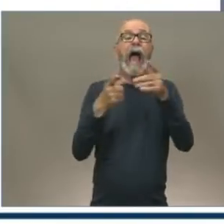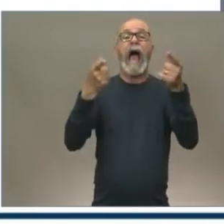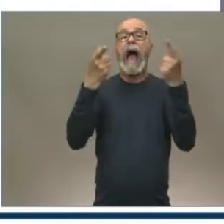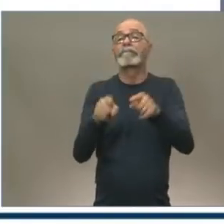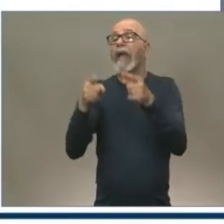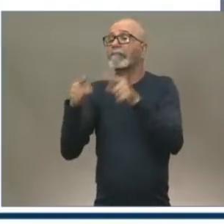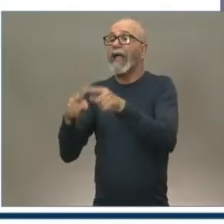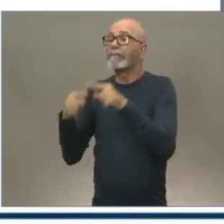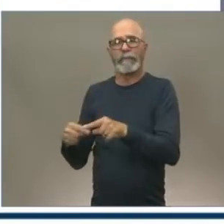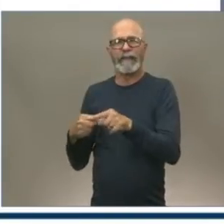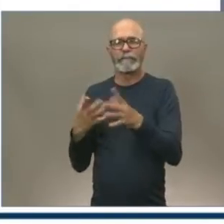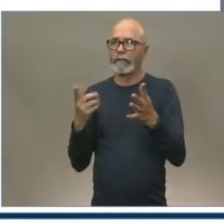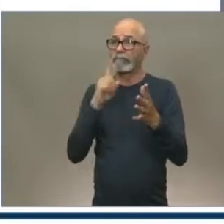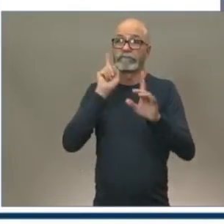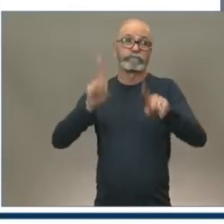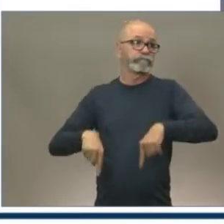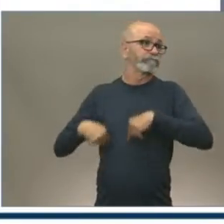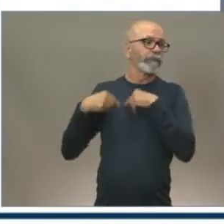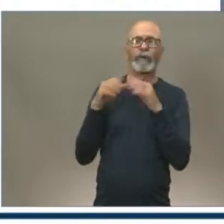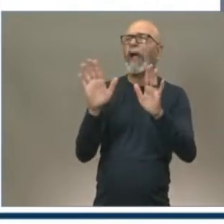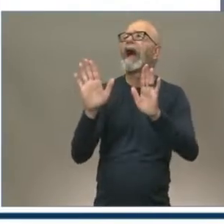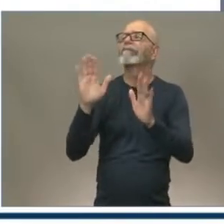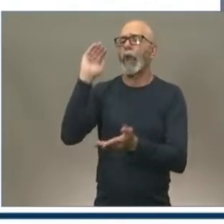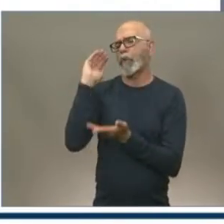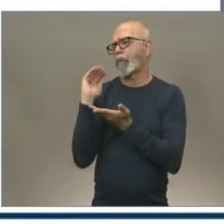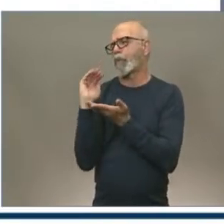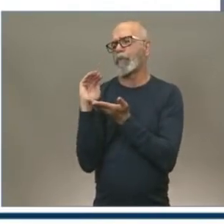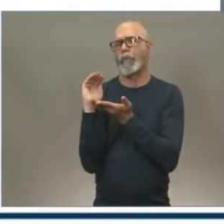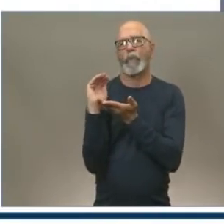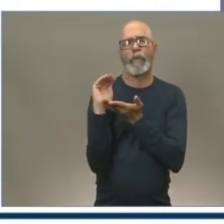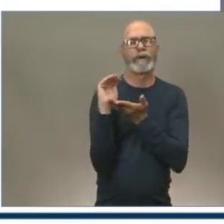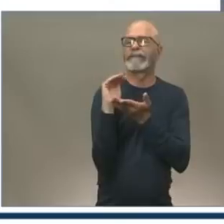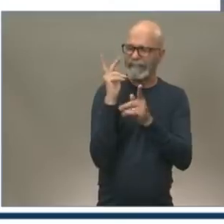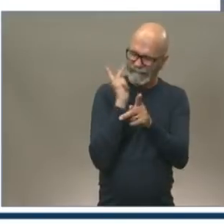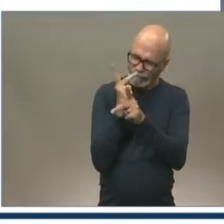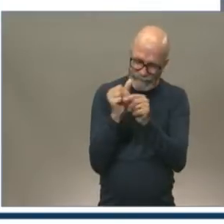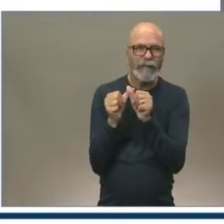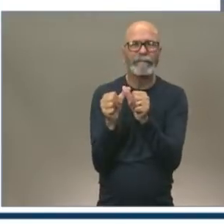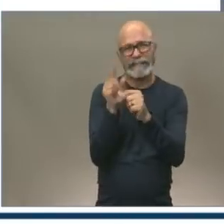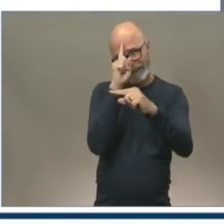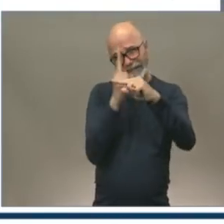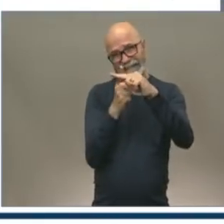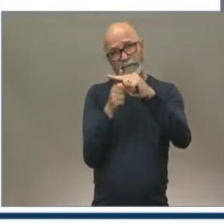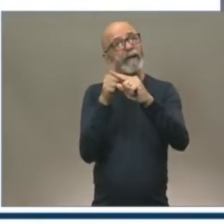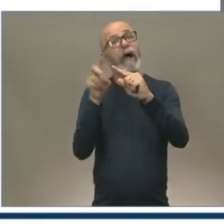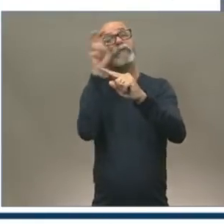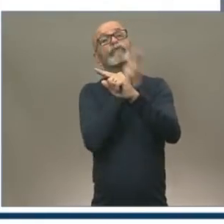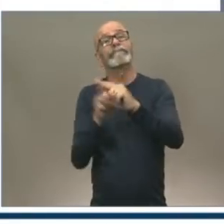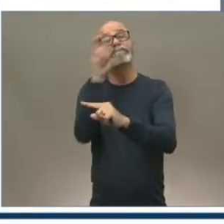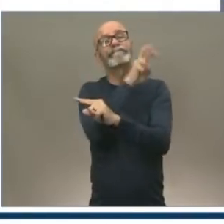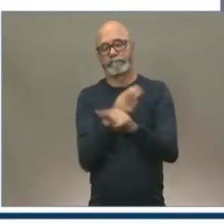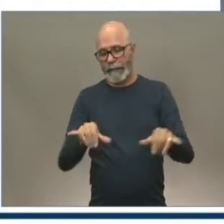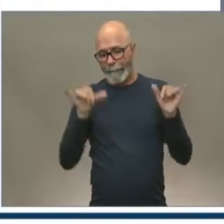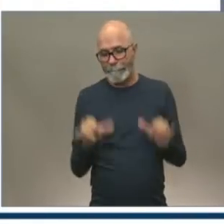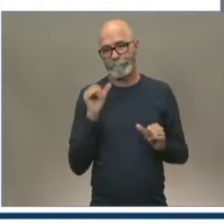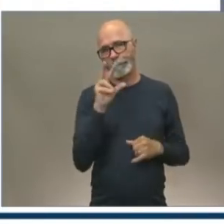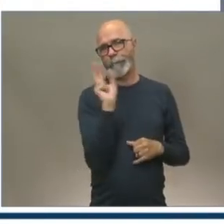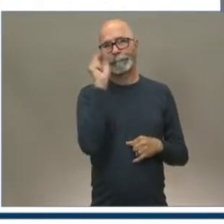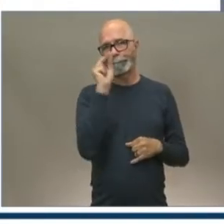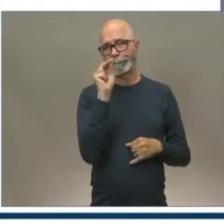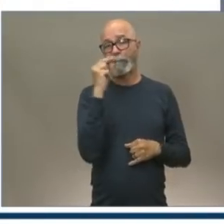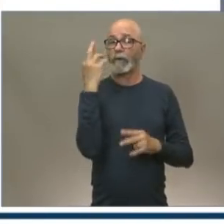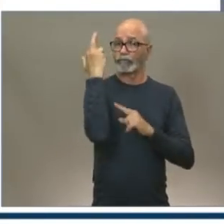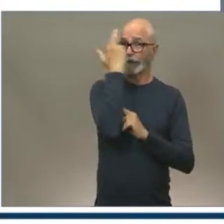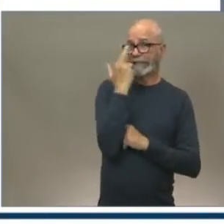our COVID cases low, so let's not stop now. Don't travel outside the province unless you need to. Follow public health